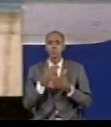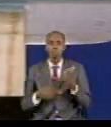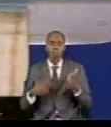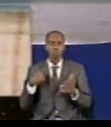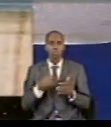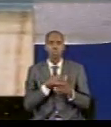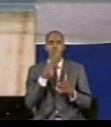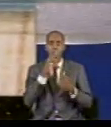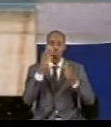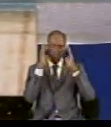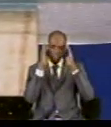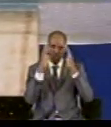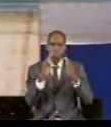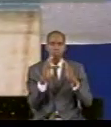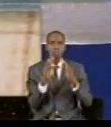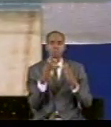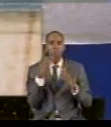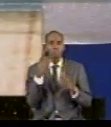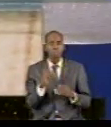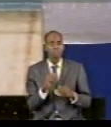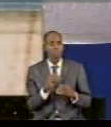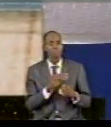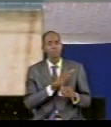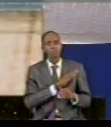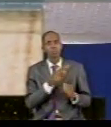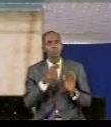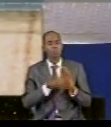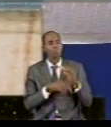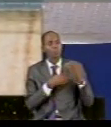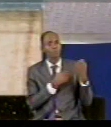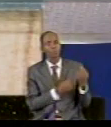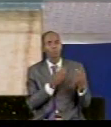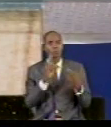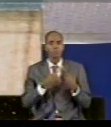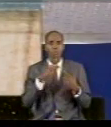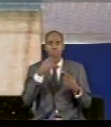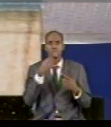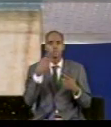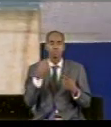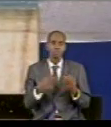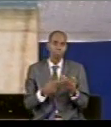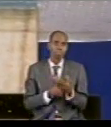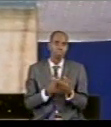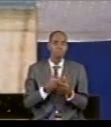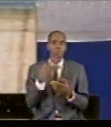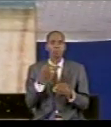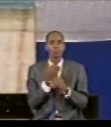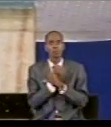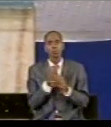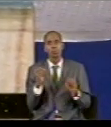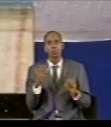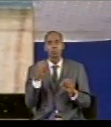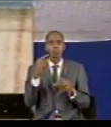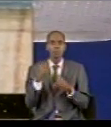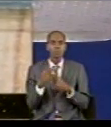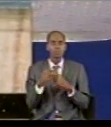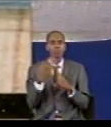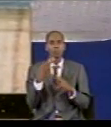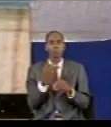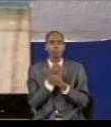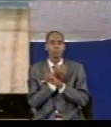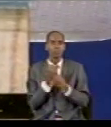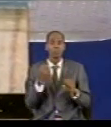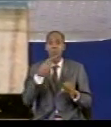a boldness to speak the gospel of salvation, the word of salvation,